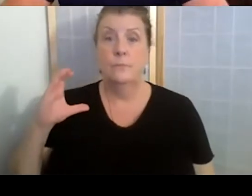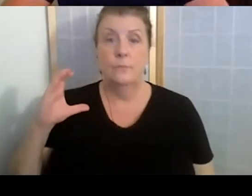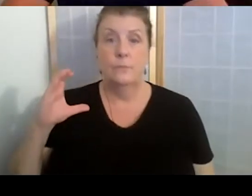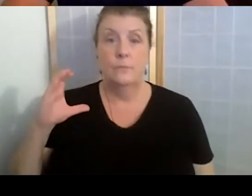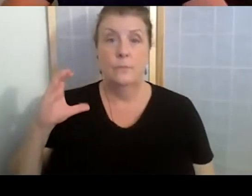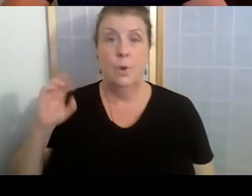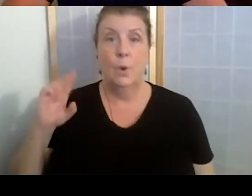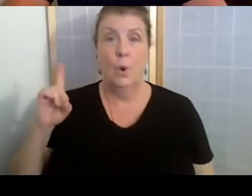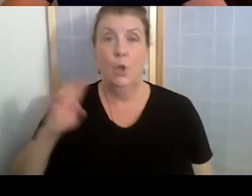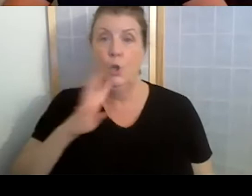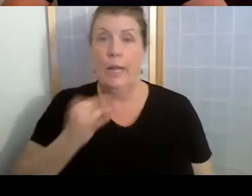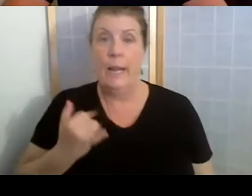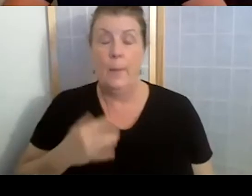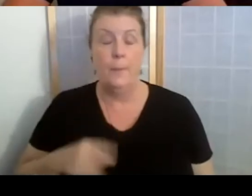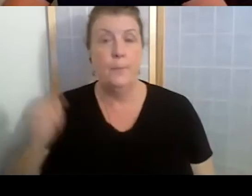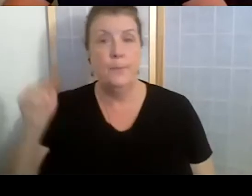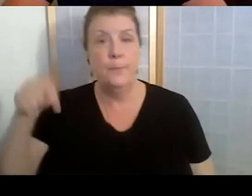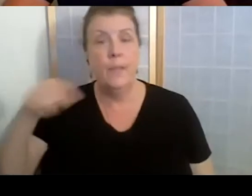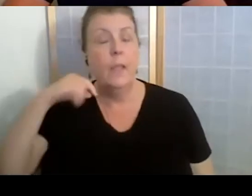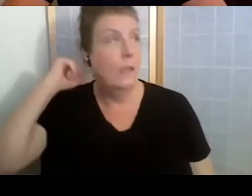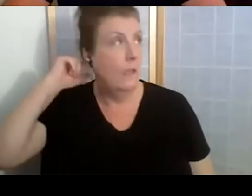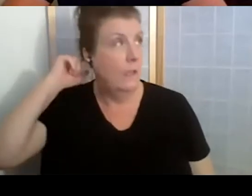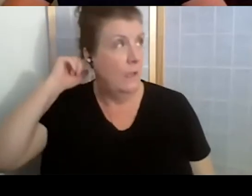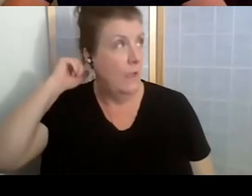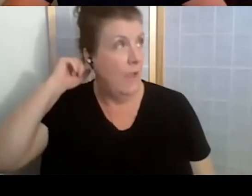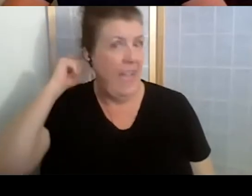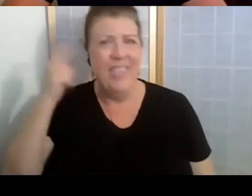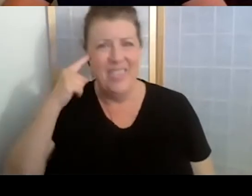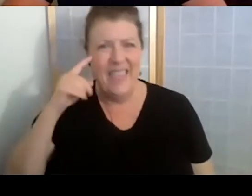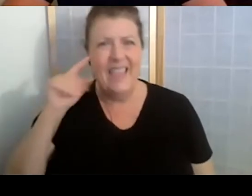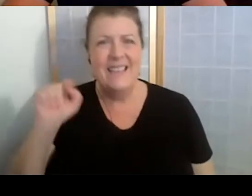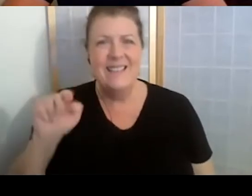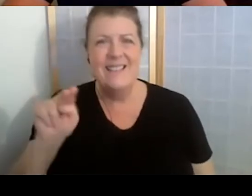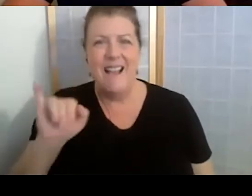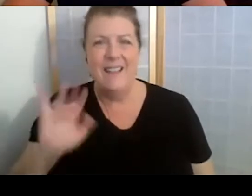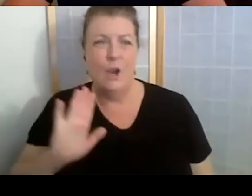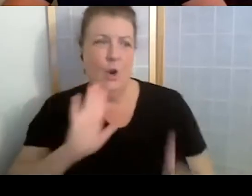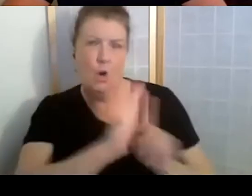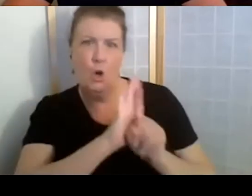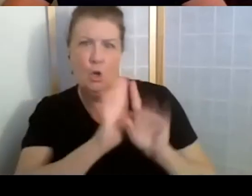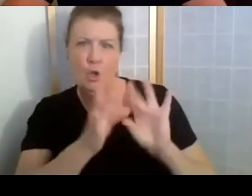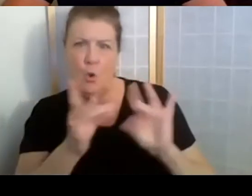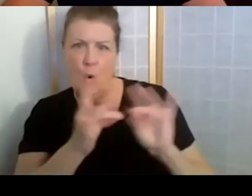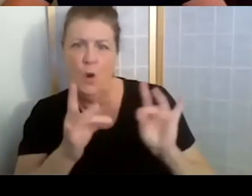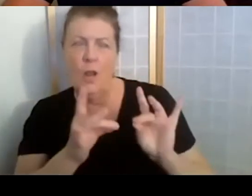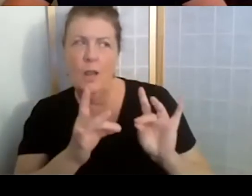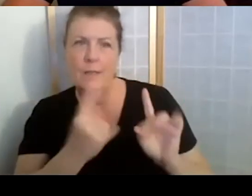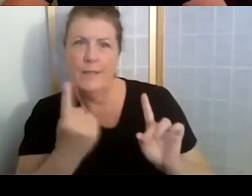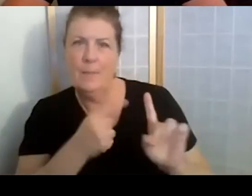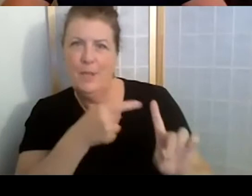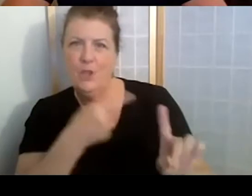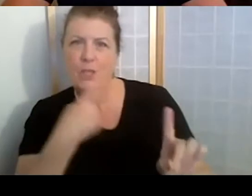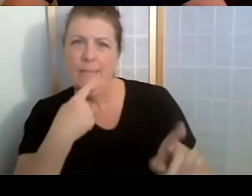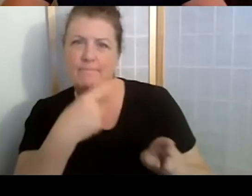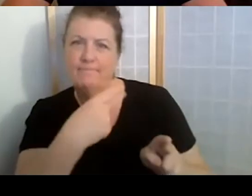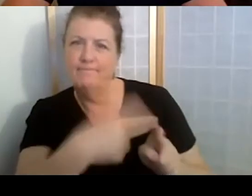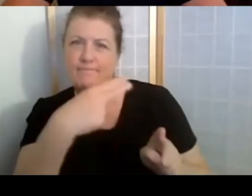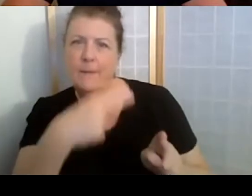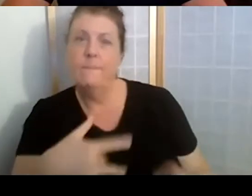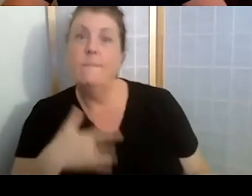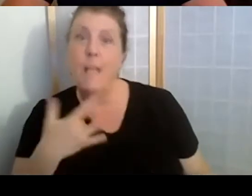on in her story, I think felt reminiscent